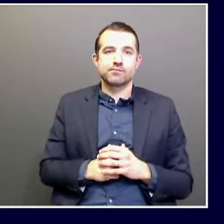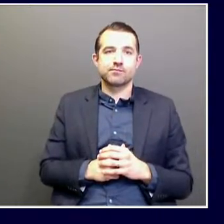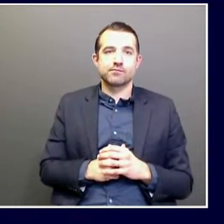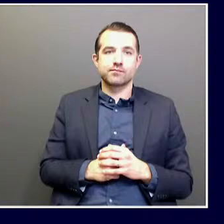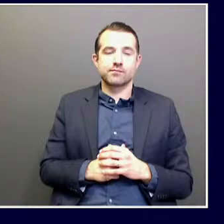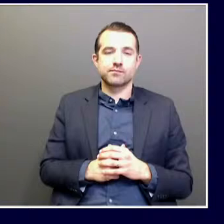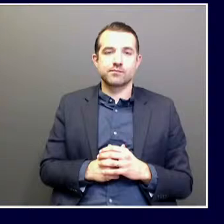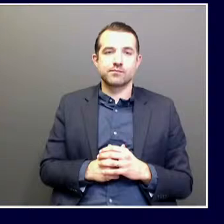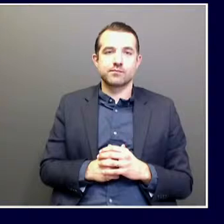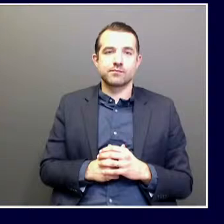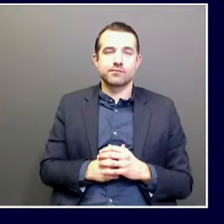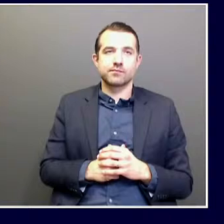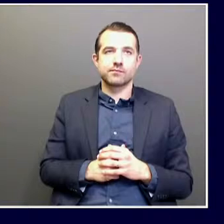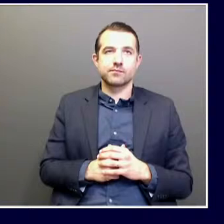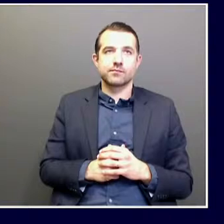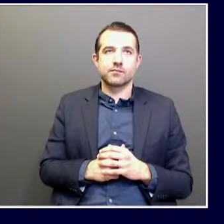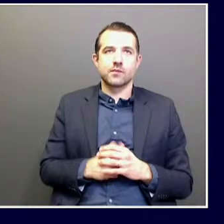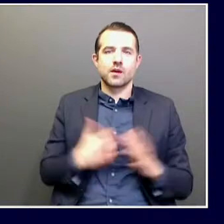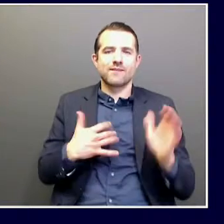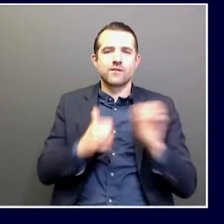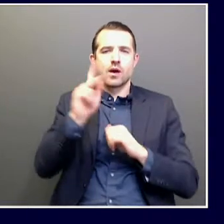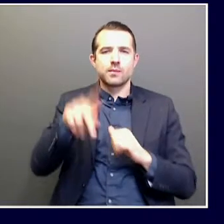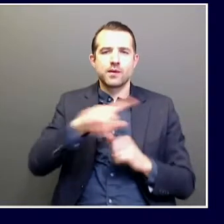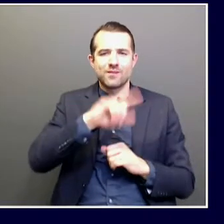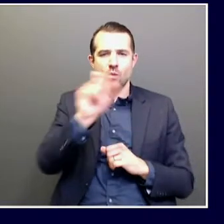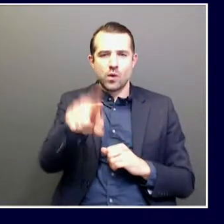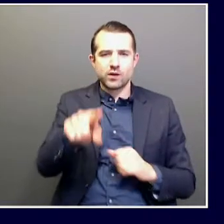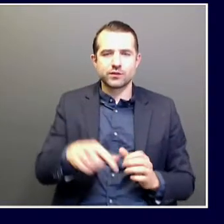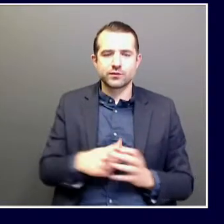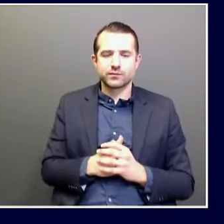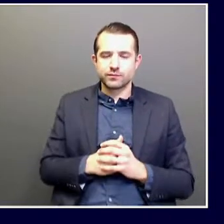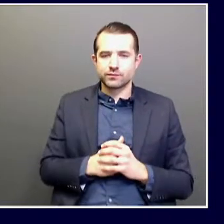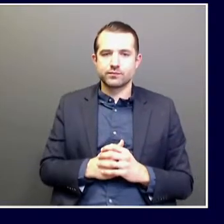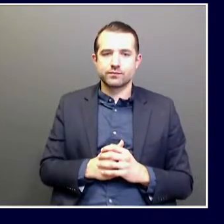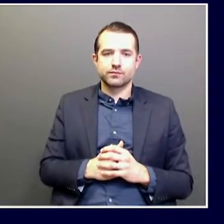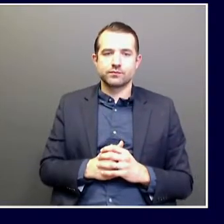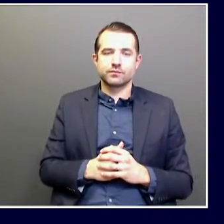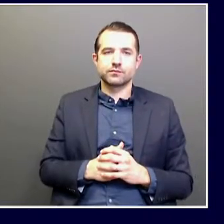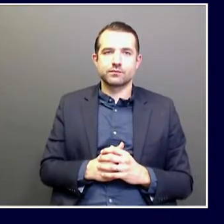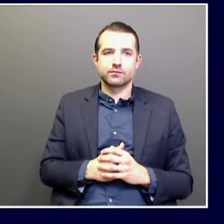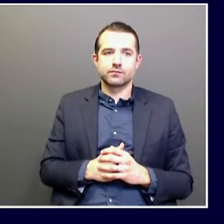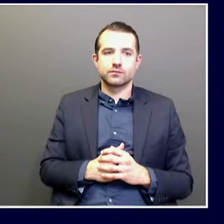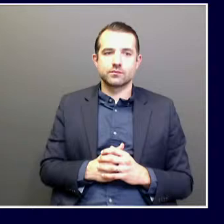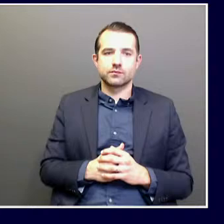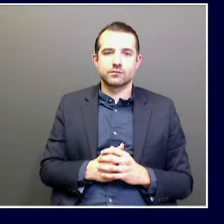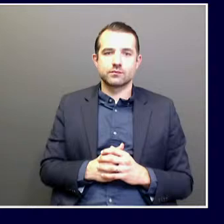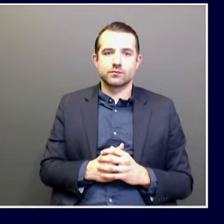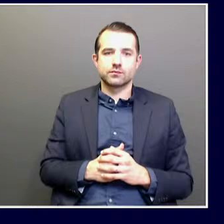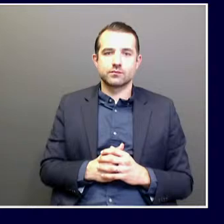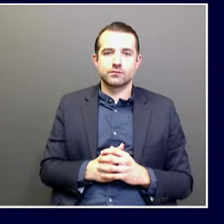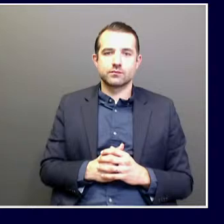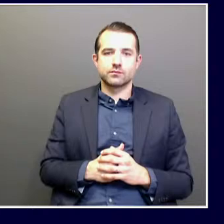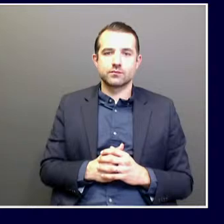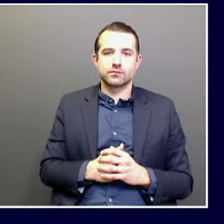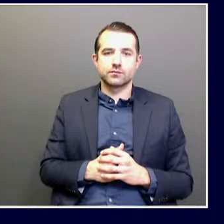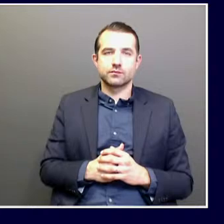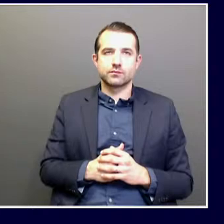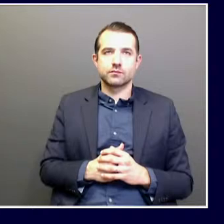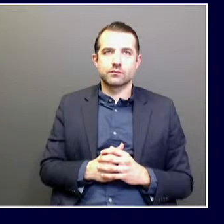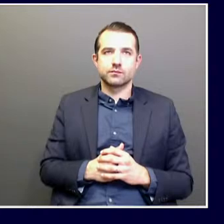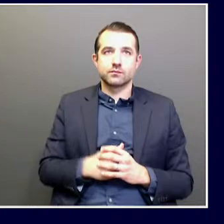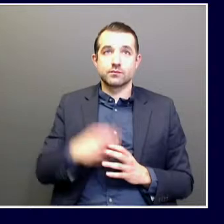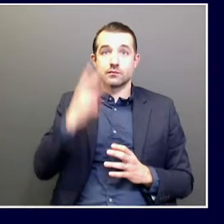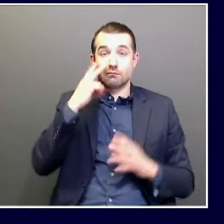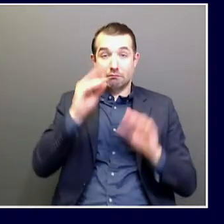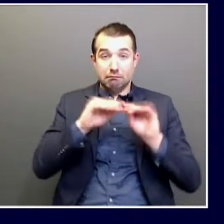question to that is that, we have seen for a time that the greatest amount of spread is happening in the state's least vaccinated counties. And I'm wondering if we've